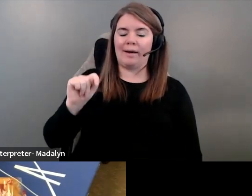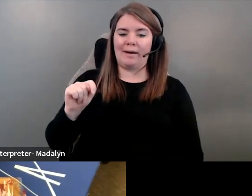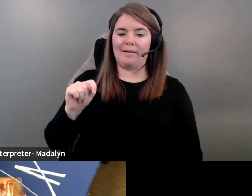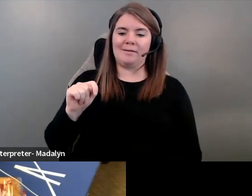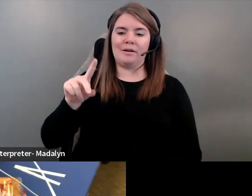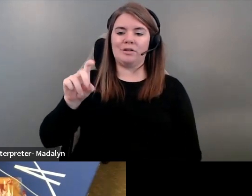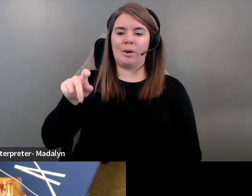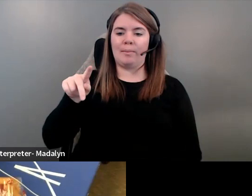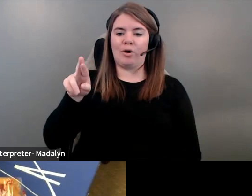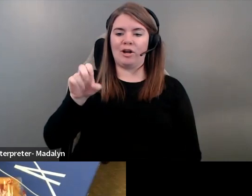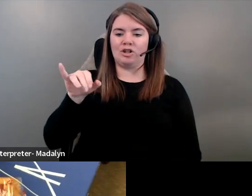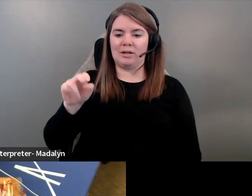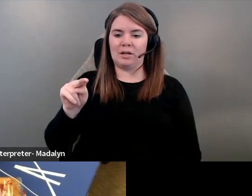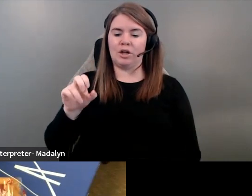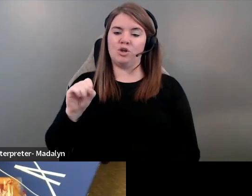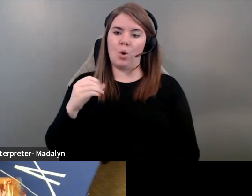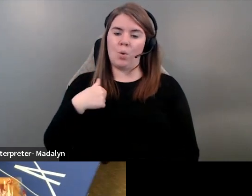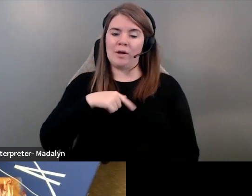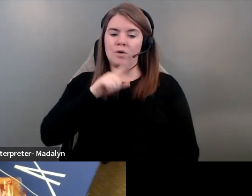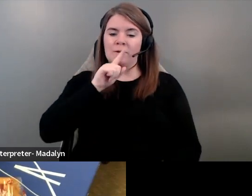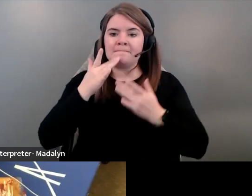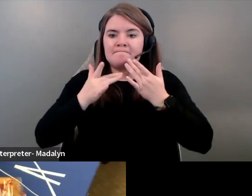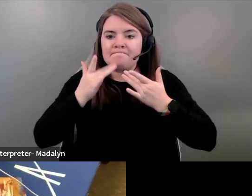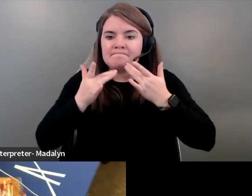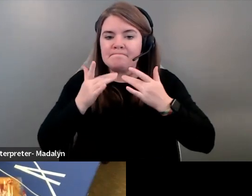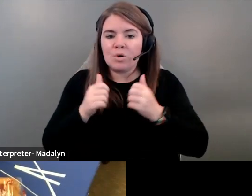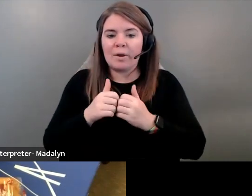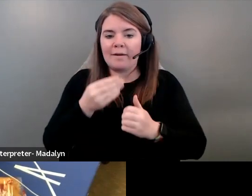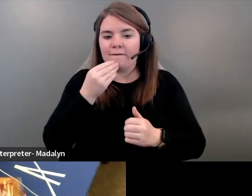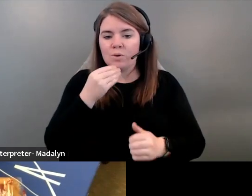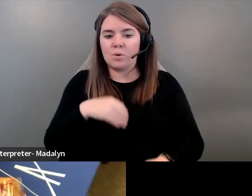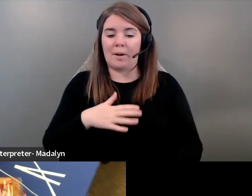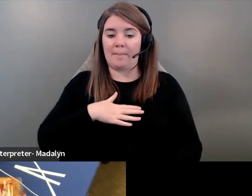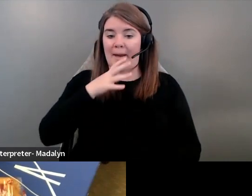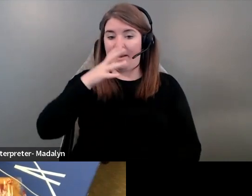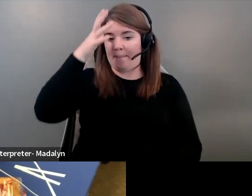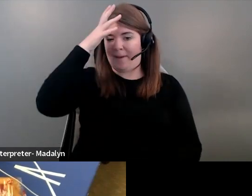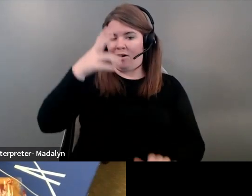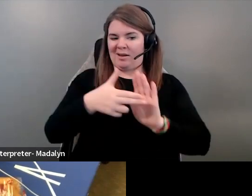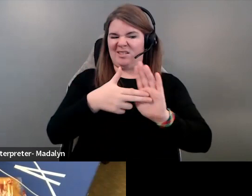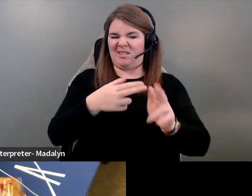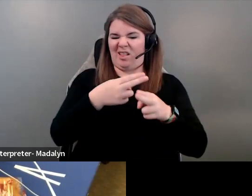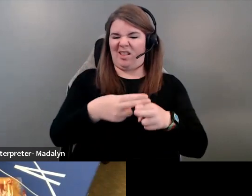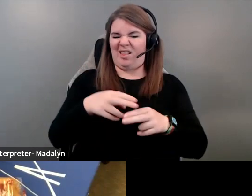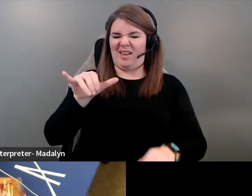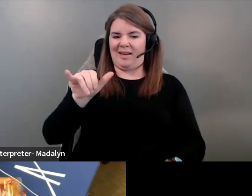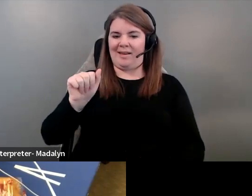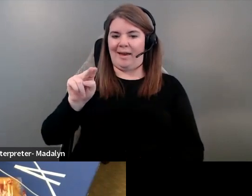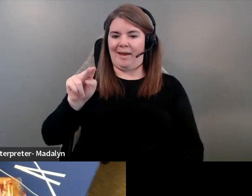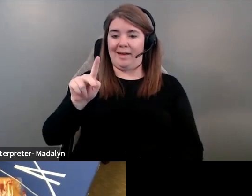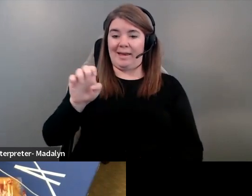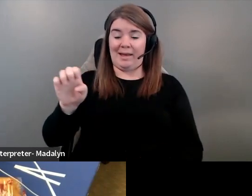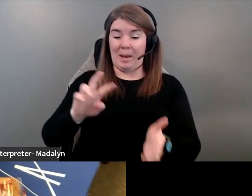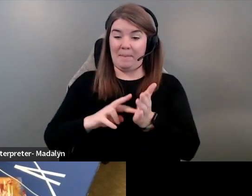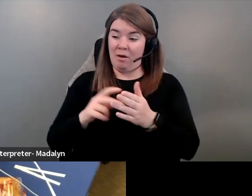sisters, to know how to get through tough times. My parents were Yankees, and that meant you never threw anything away. You figured out how to